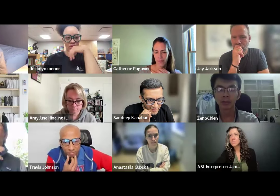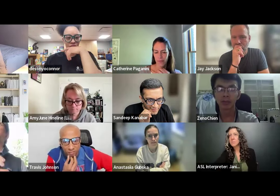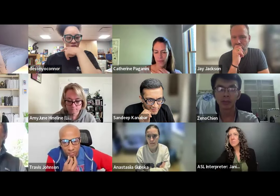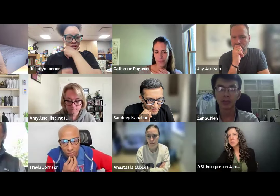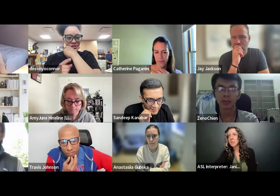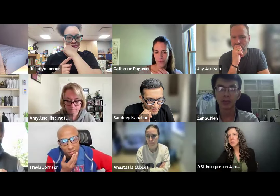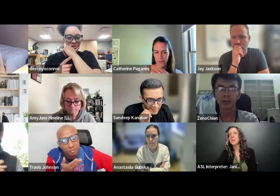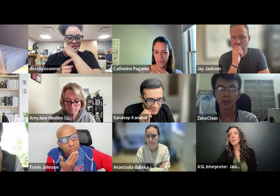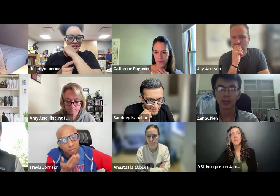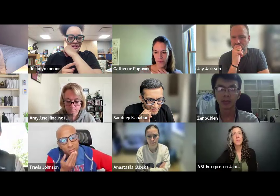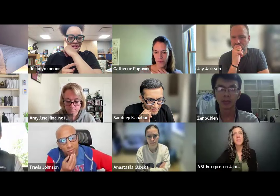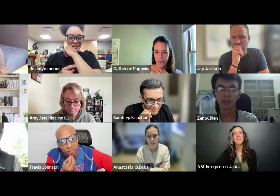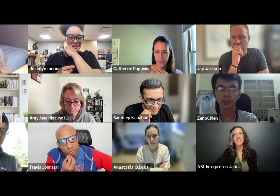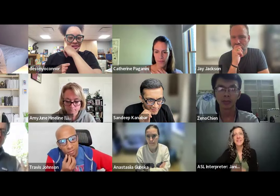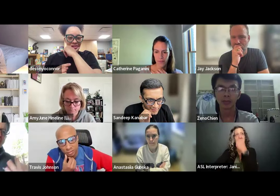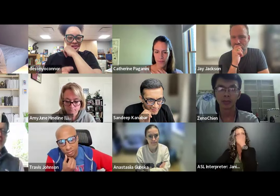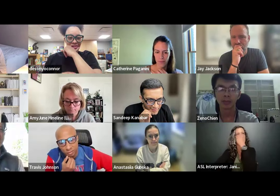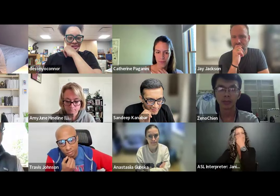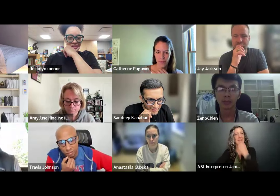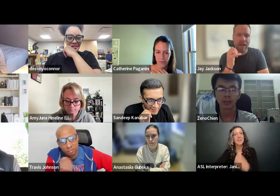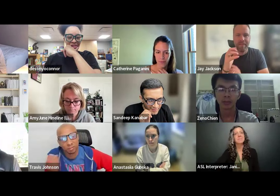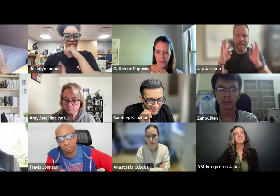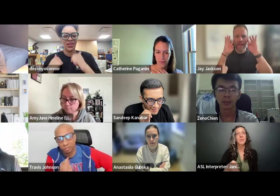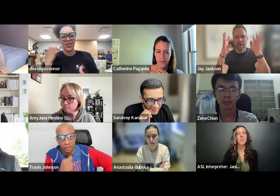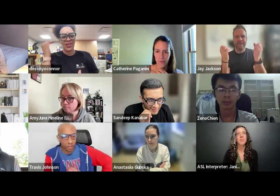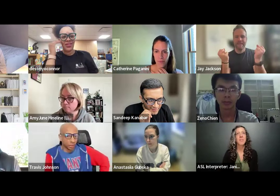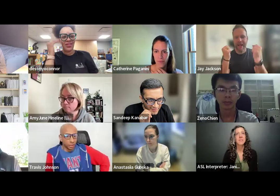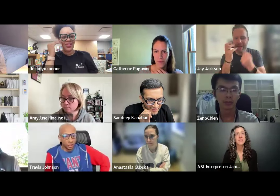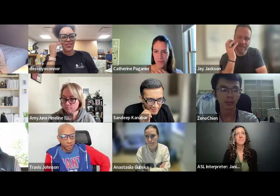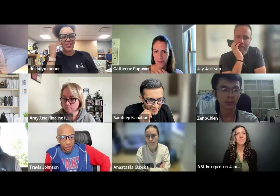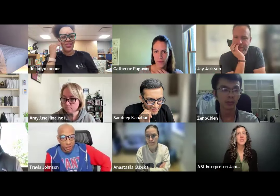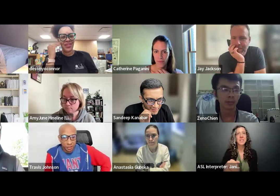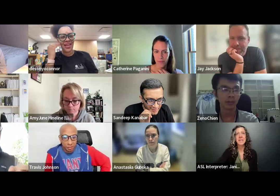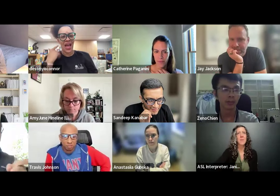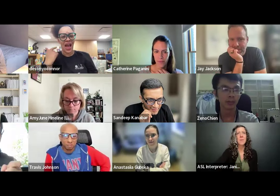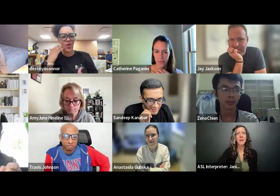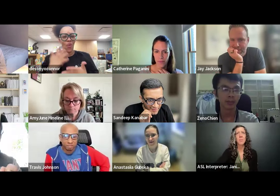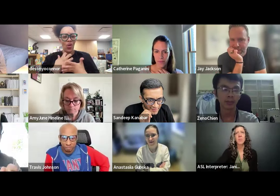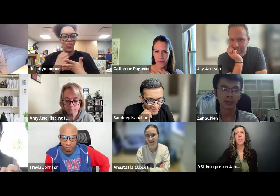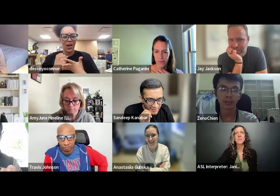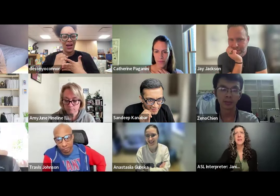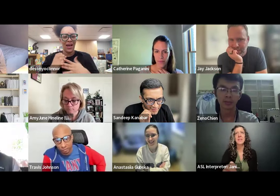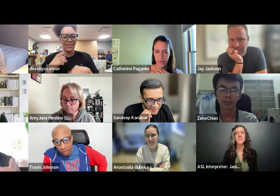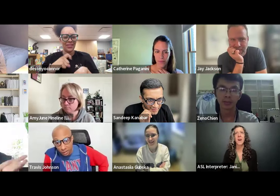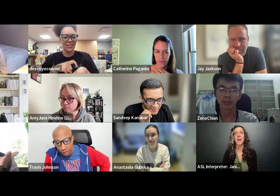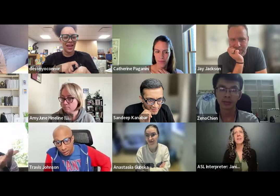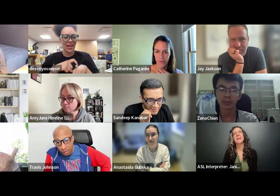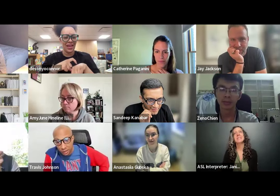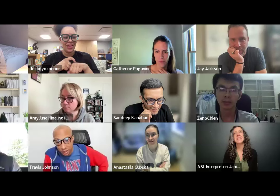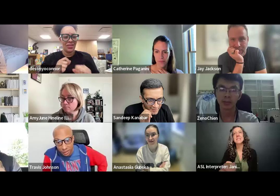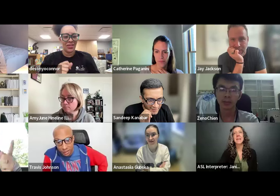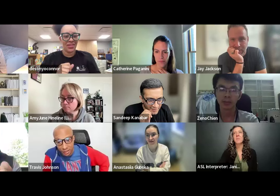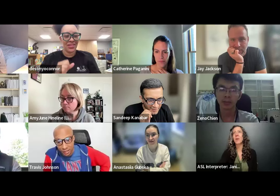The interpreter. For Prometheus, that was in the chat. Thank you. For Prometheus. And Jay saying, yeah, we can come up with our own sign. That's